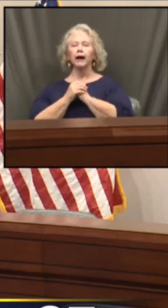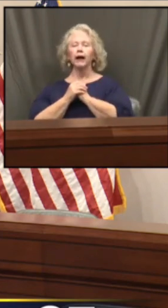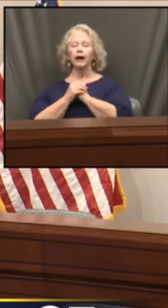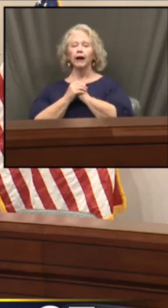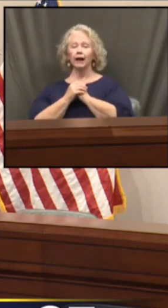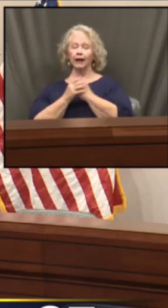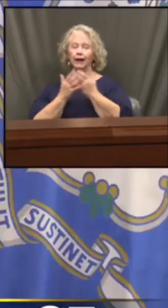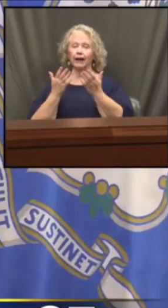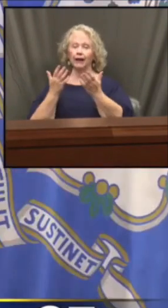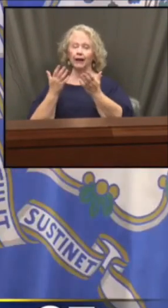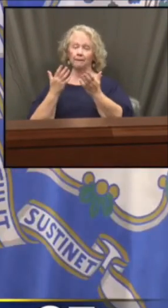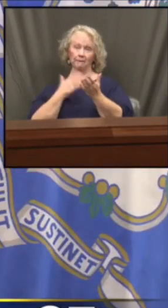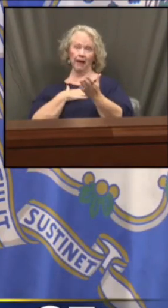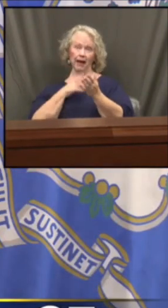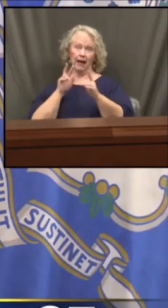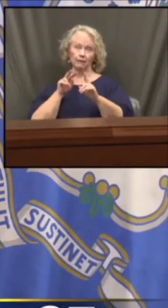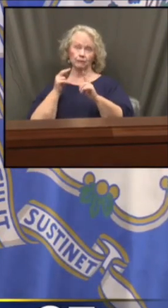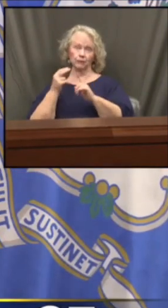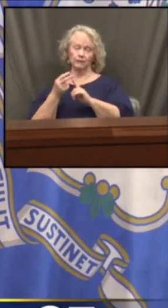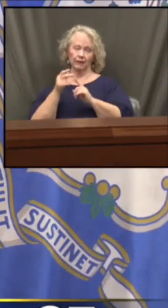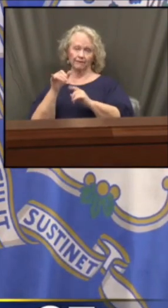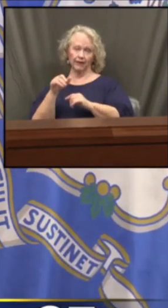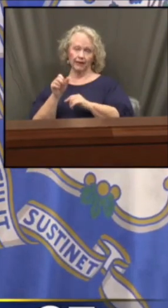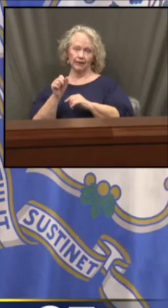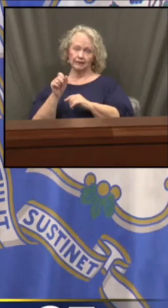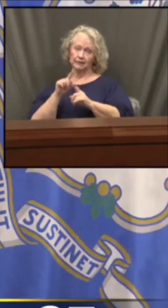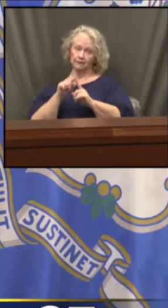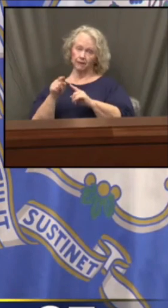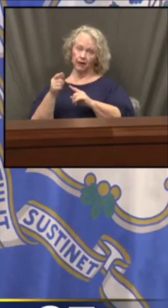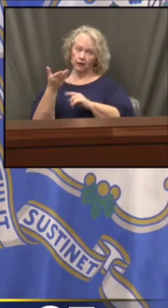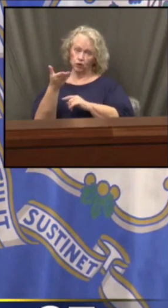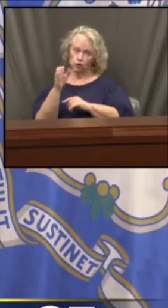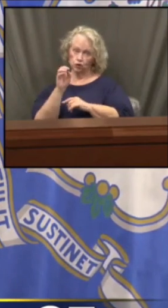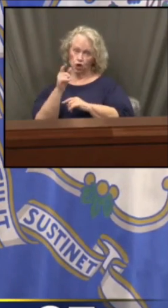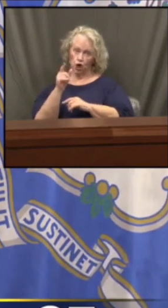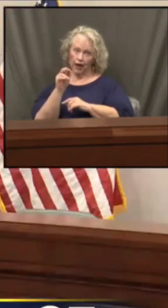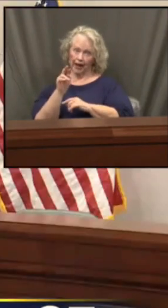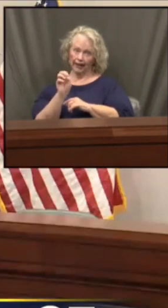The answer, from my point of view, is yes. Do you want to speak to that, Charlene?